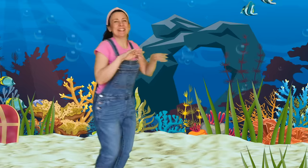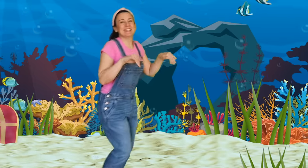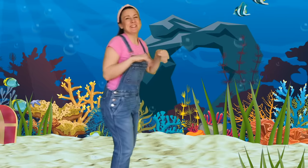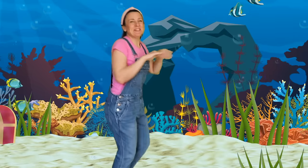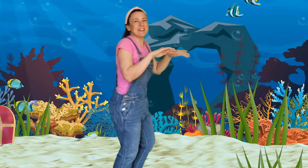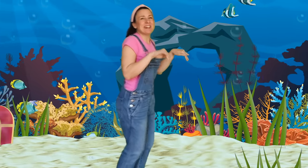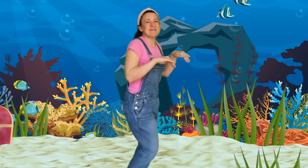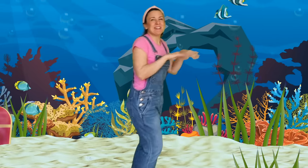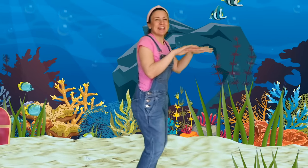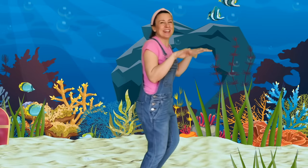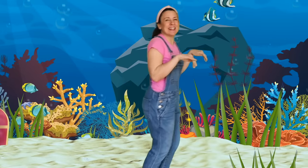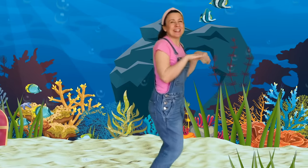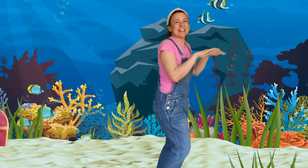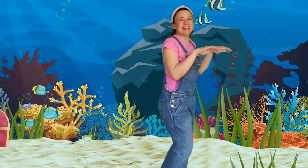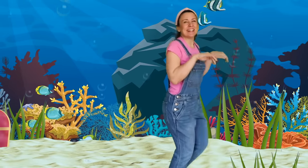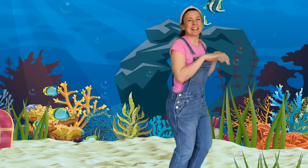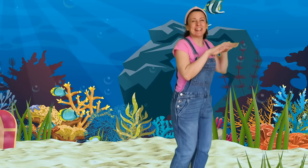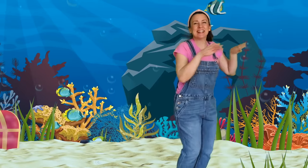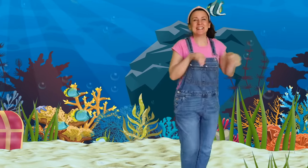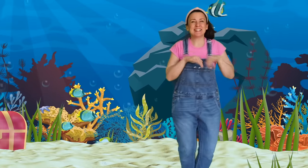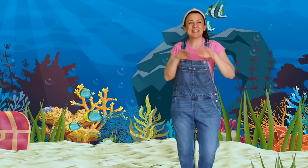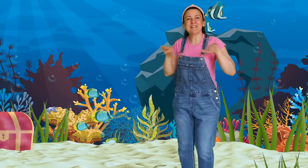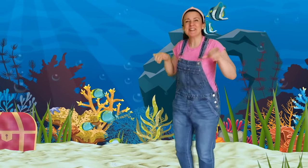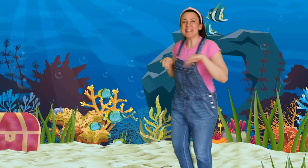swim, swimming,